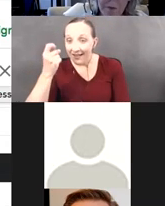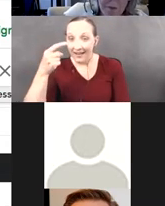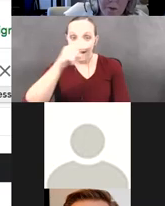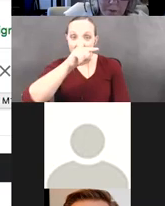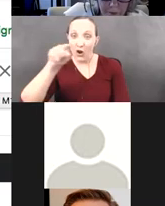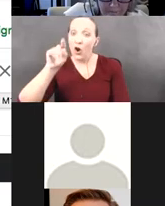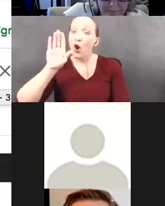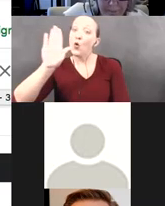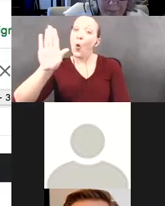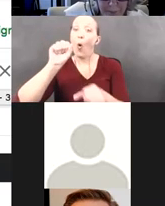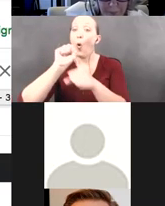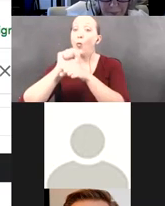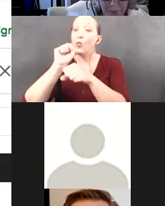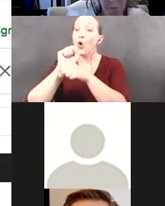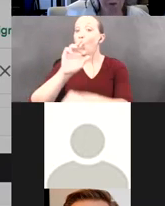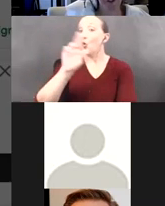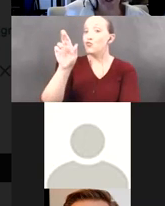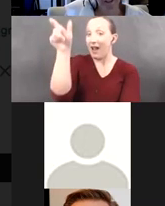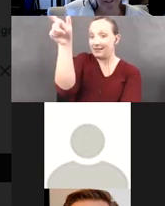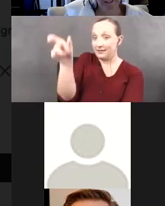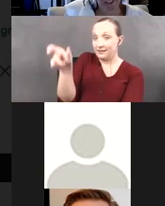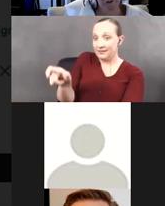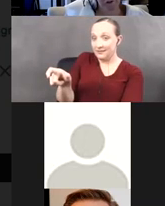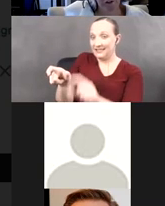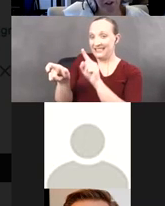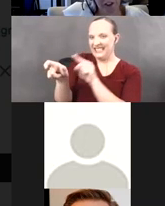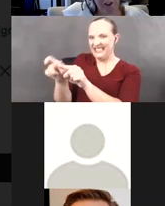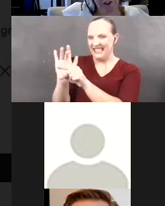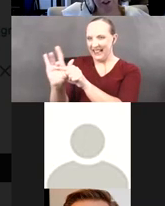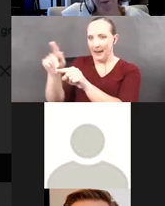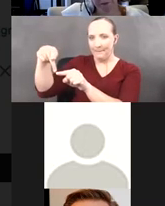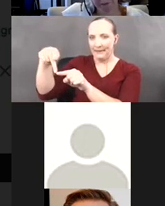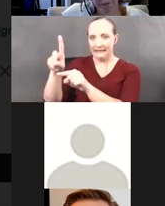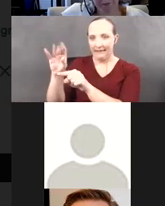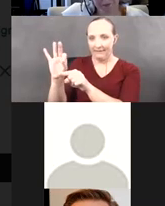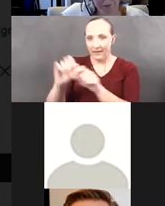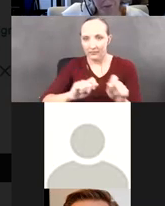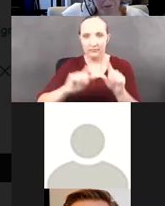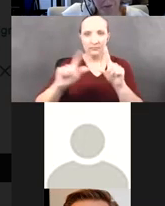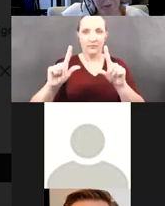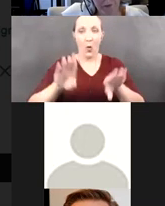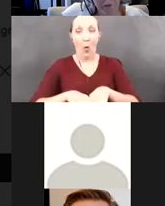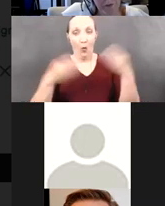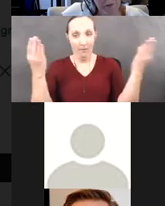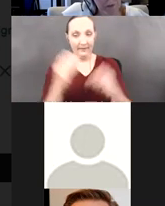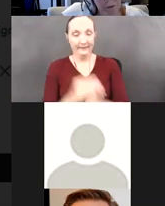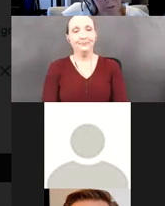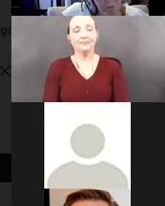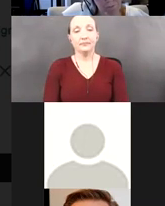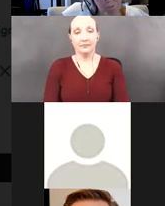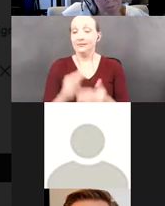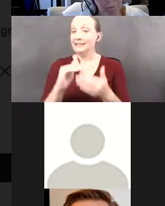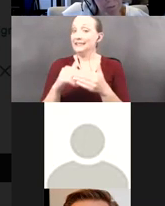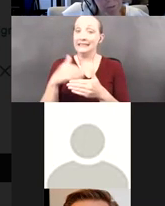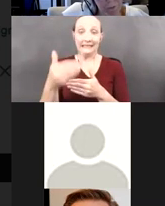on the abajo, right-hand Your side of Work, the tu screen. trabajo, que está en la mano derecha de This la will open pantalla. the assignment. Esto abre Next, your la child should tarea click